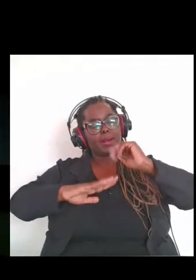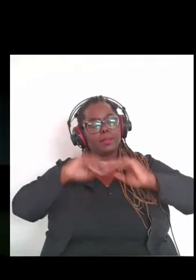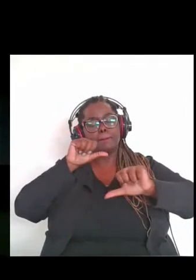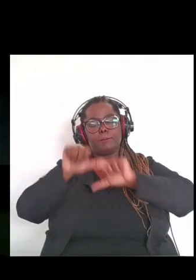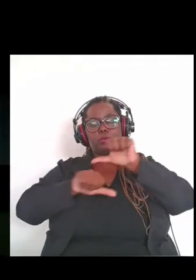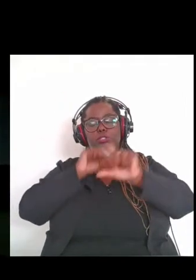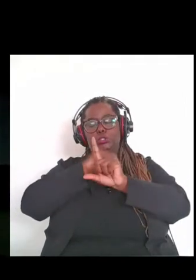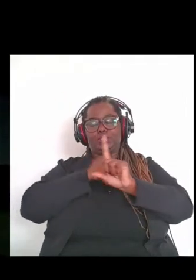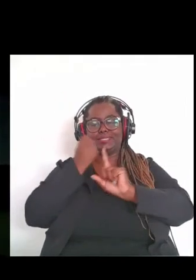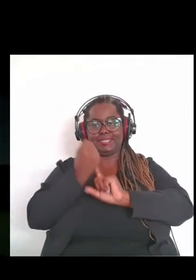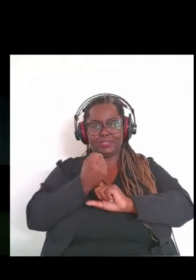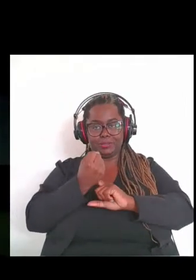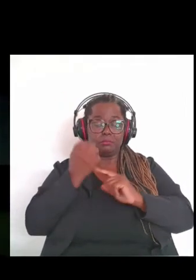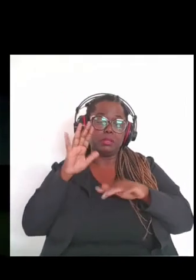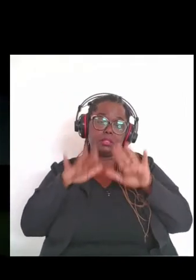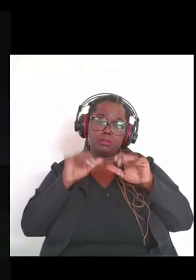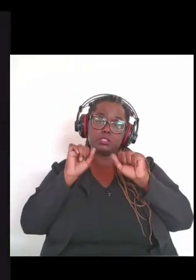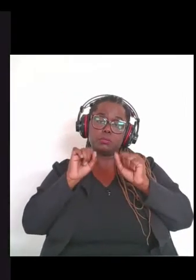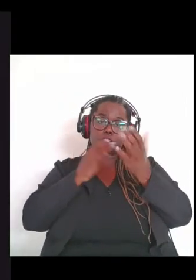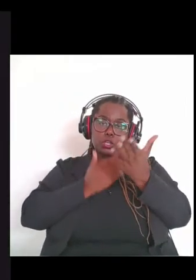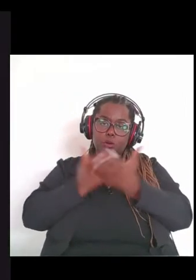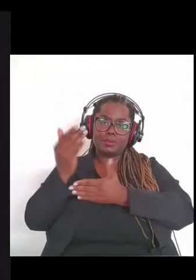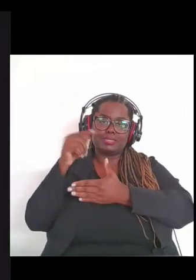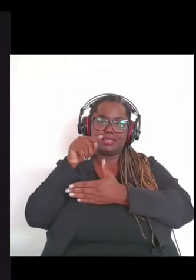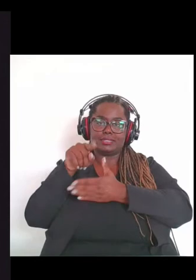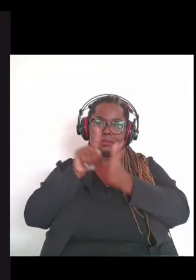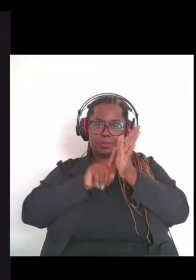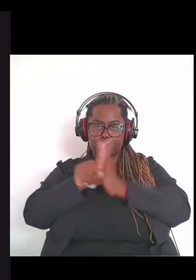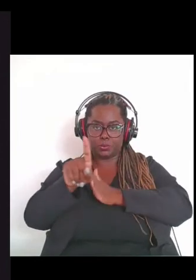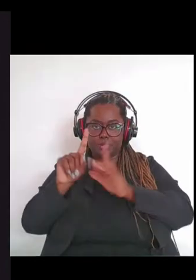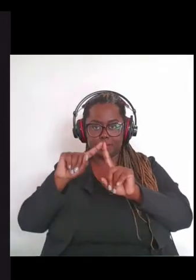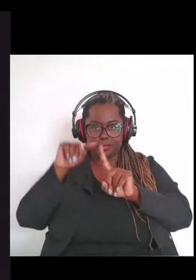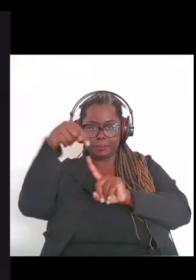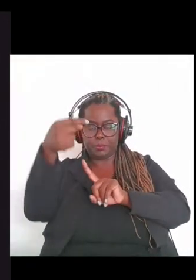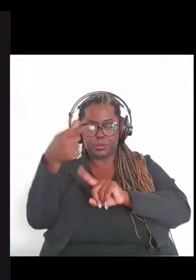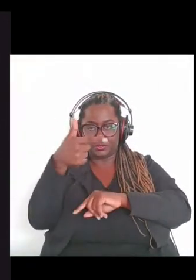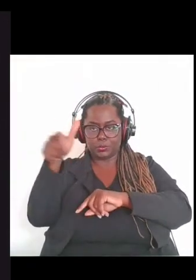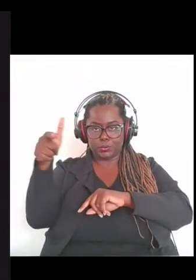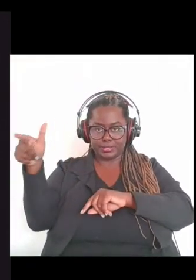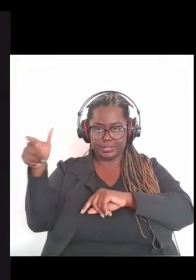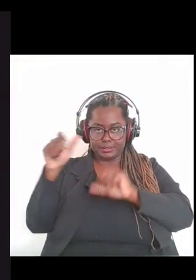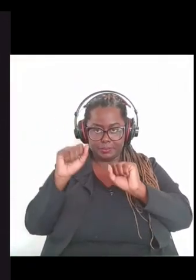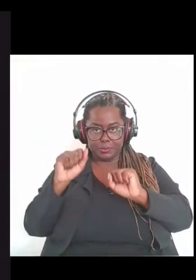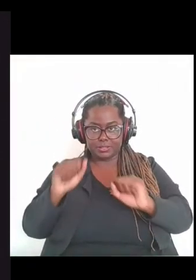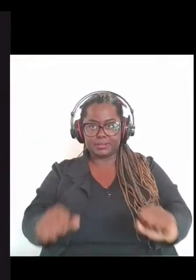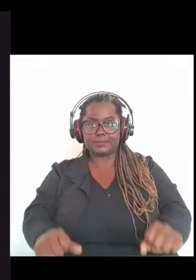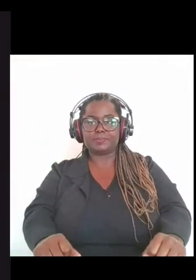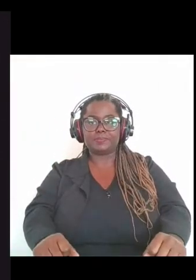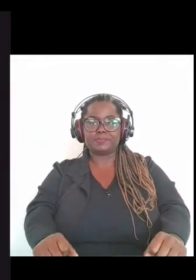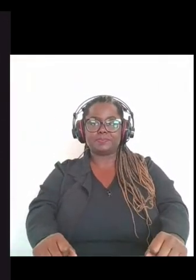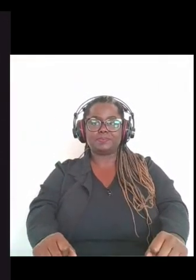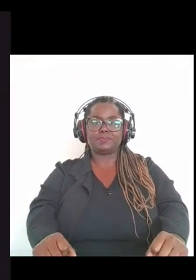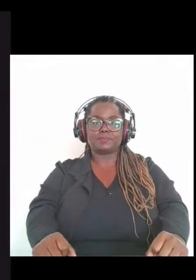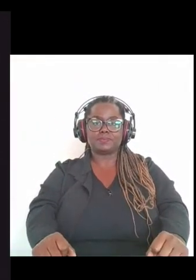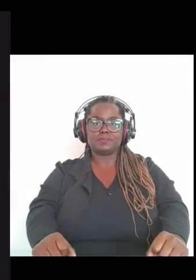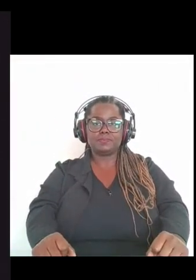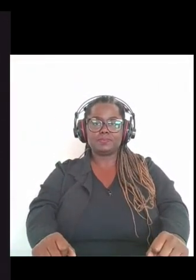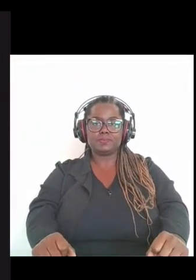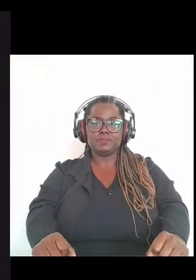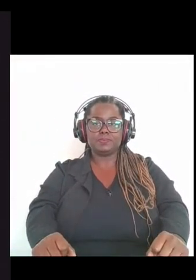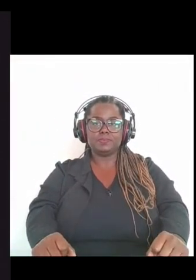change actions so maybe we could start talking about that and then we are going to go to the next questions okay